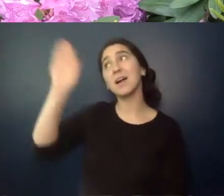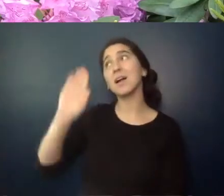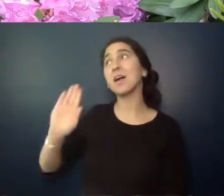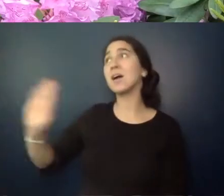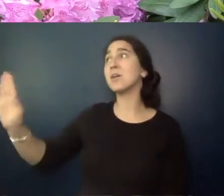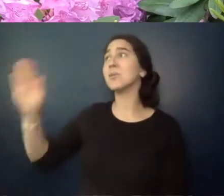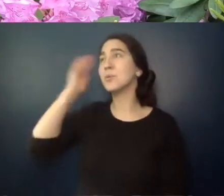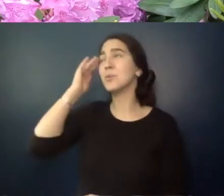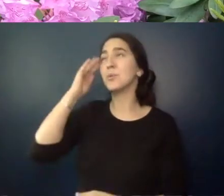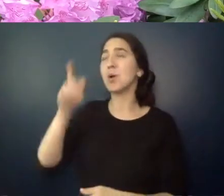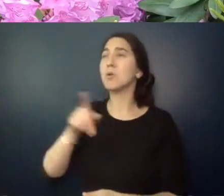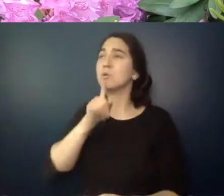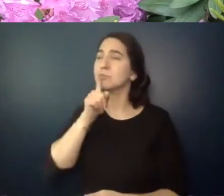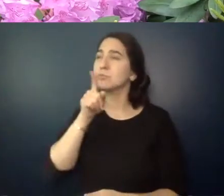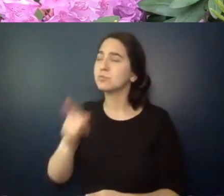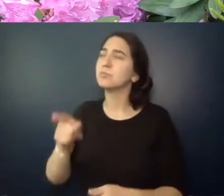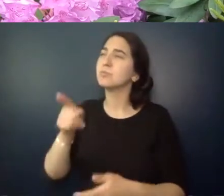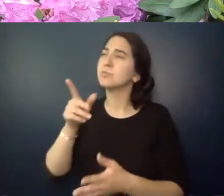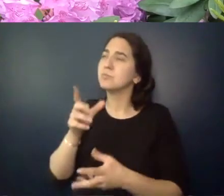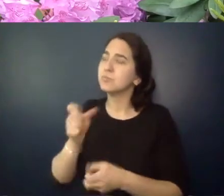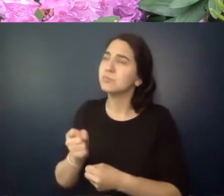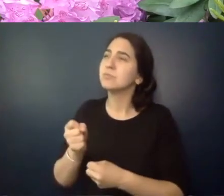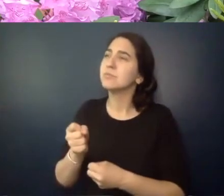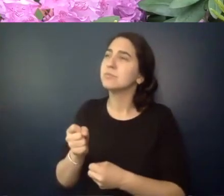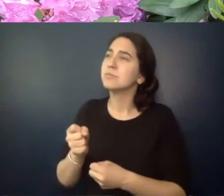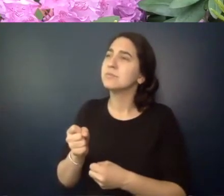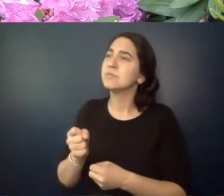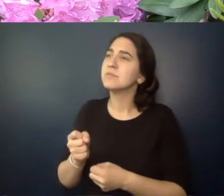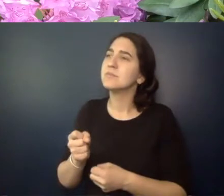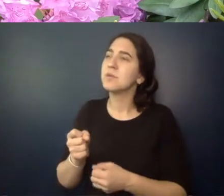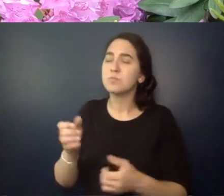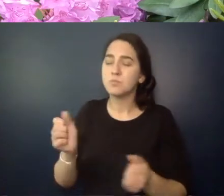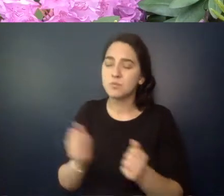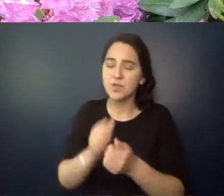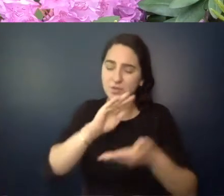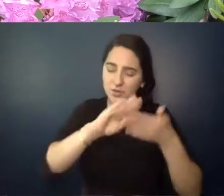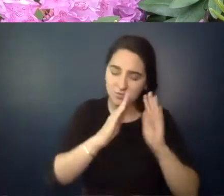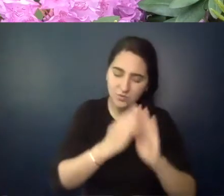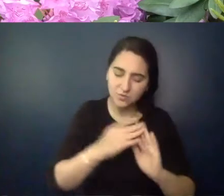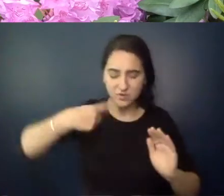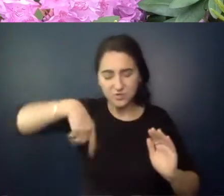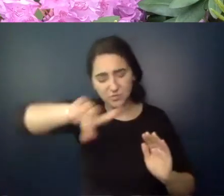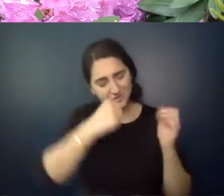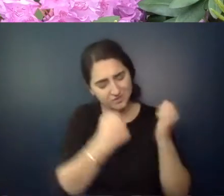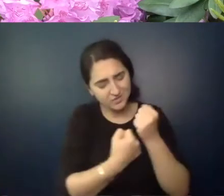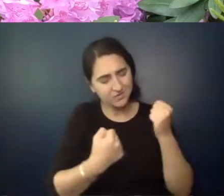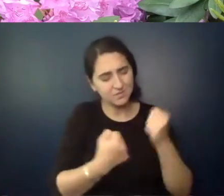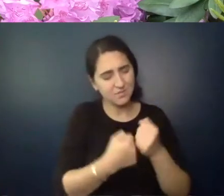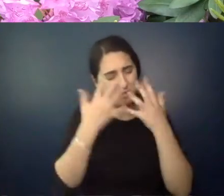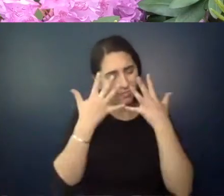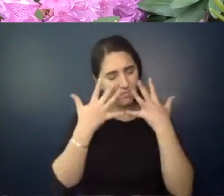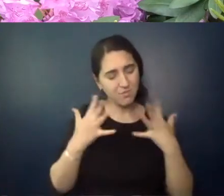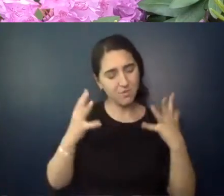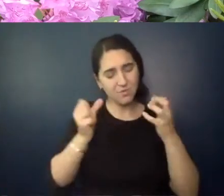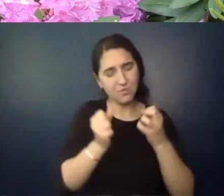God, keeper of truth and source of comfort, we mourn with families and communities